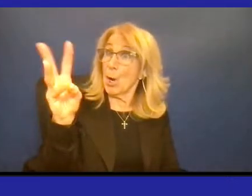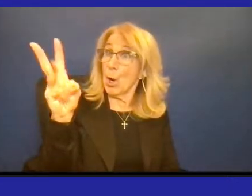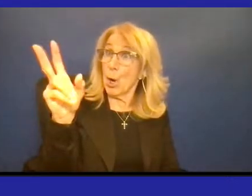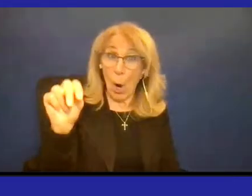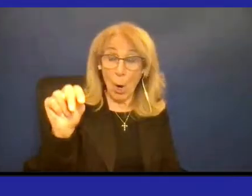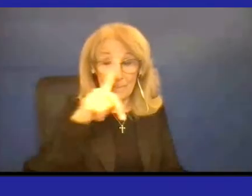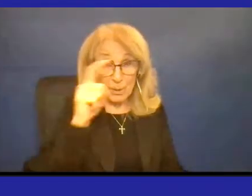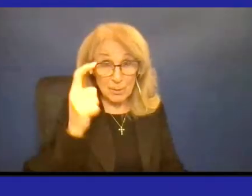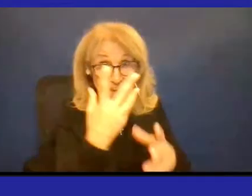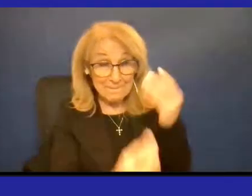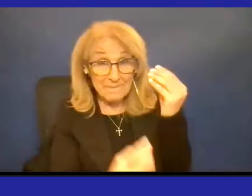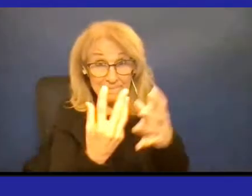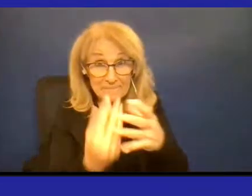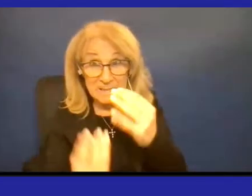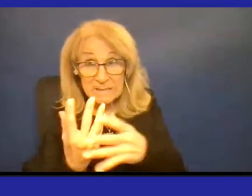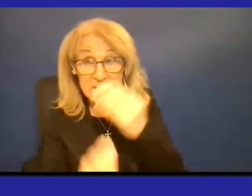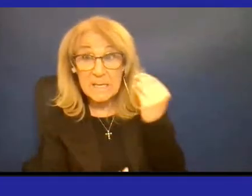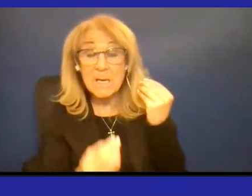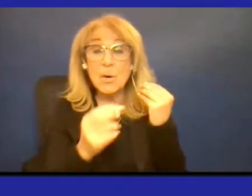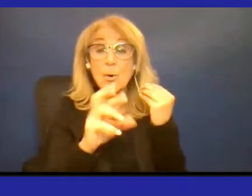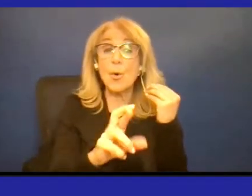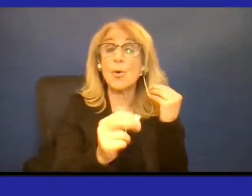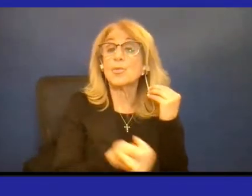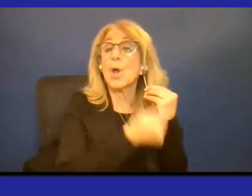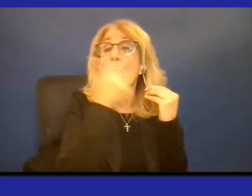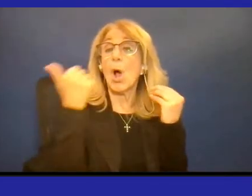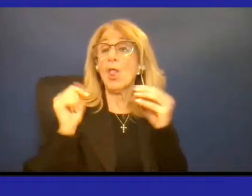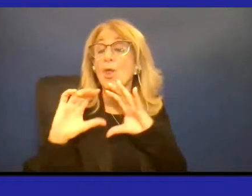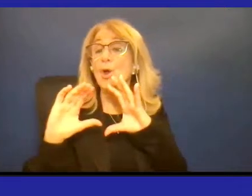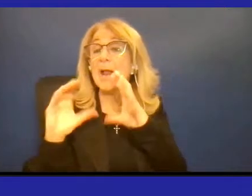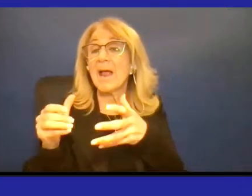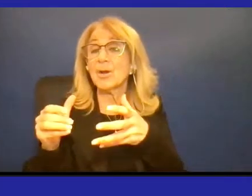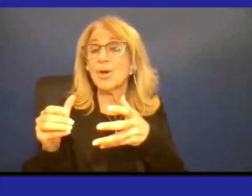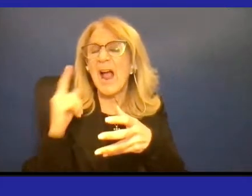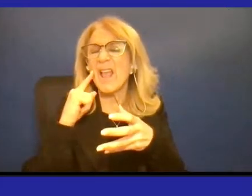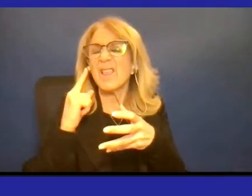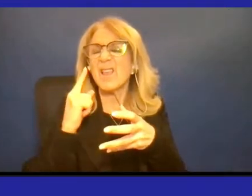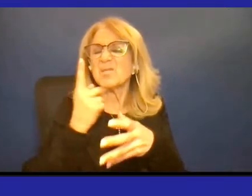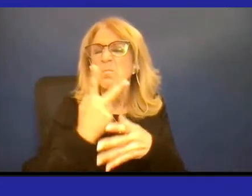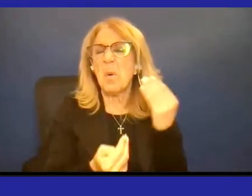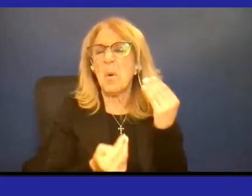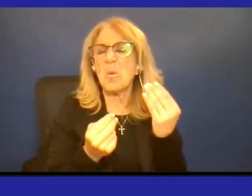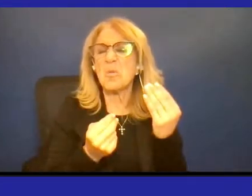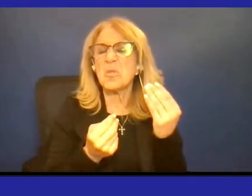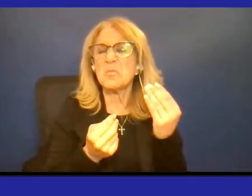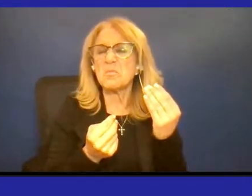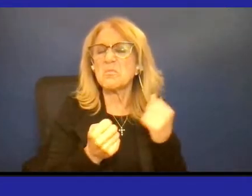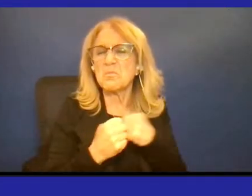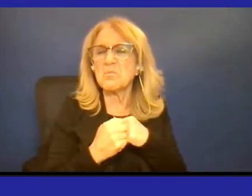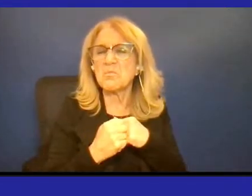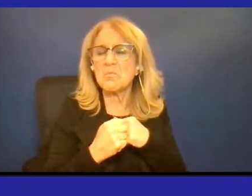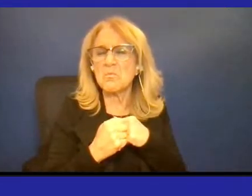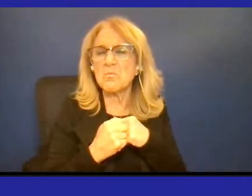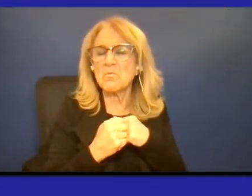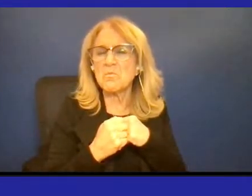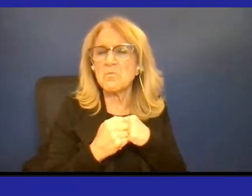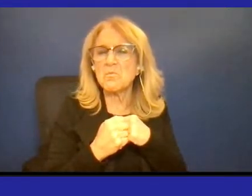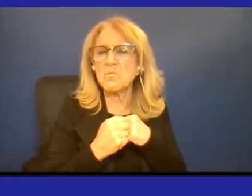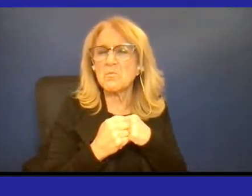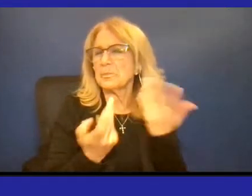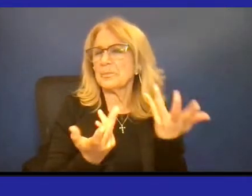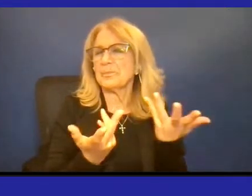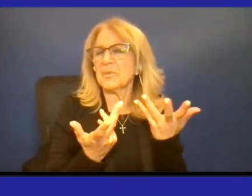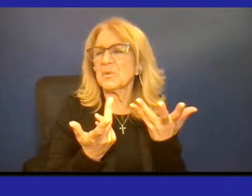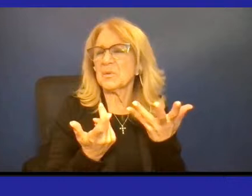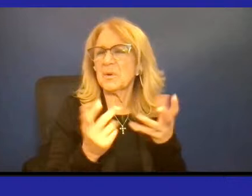put other, or it was another category? I think it's a combination of both. So what are the